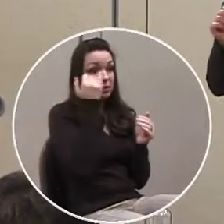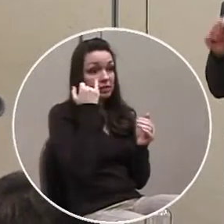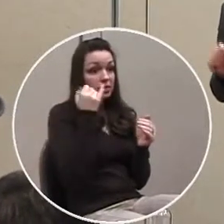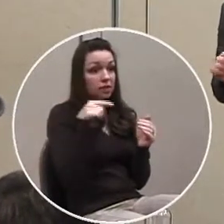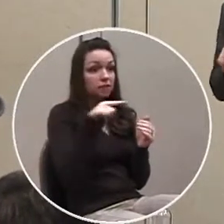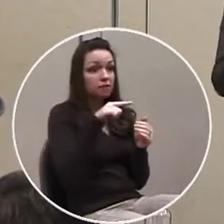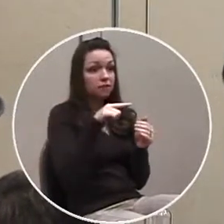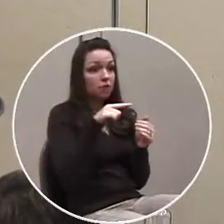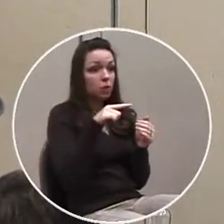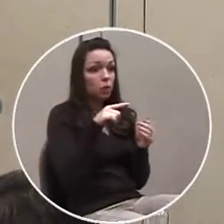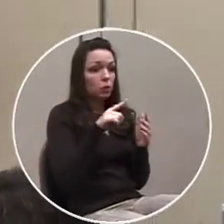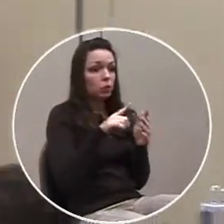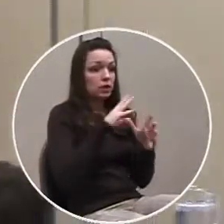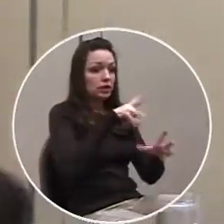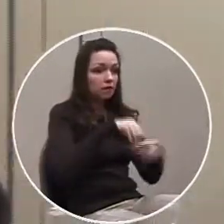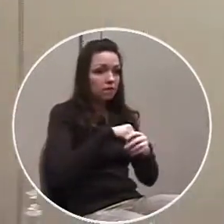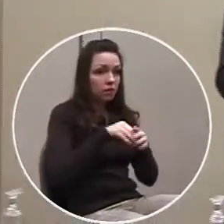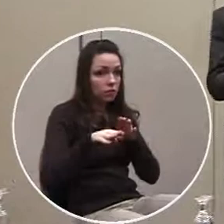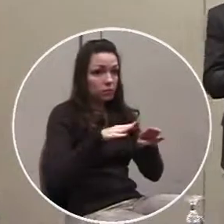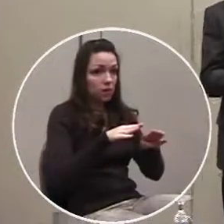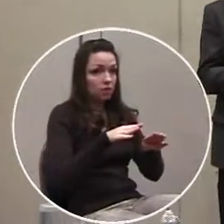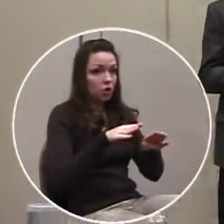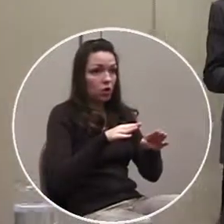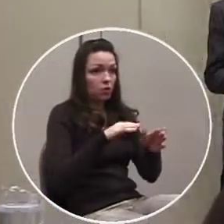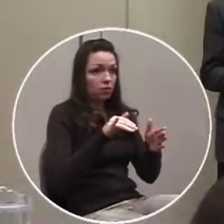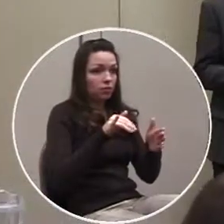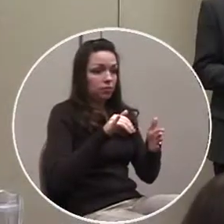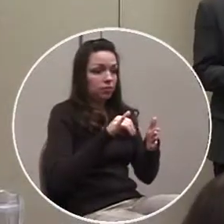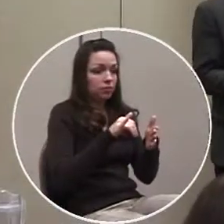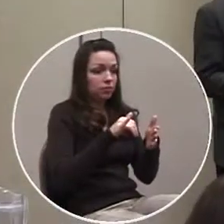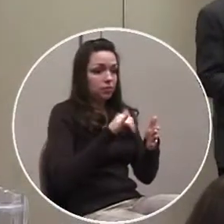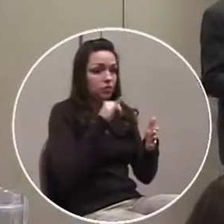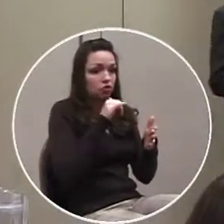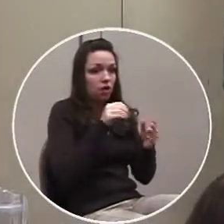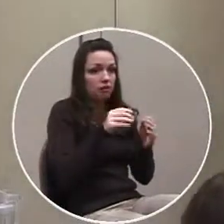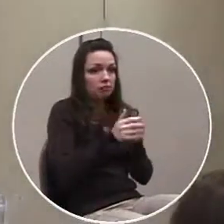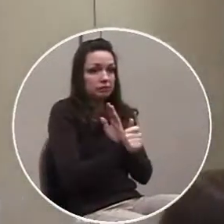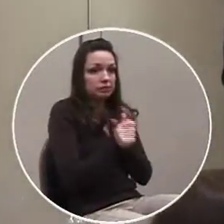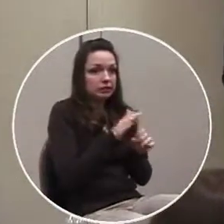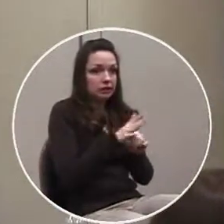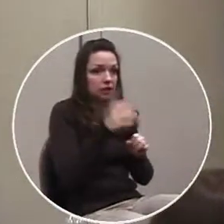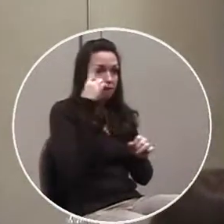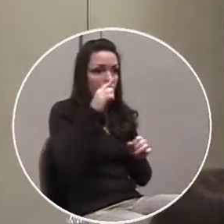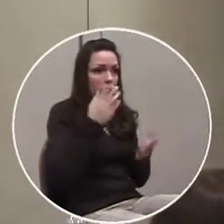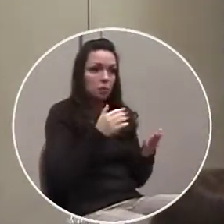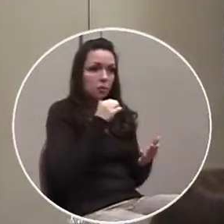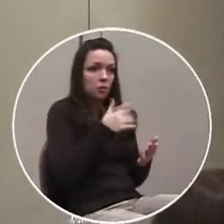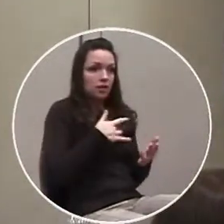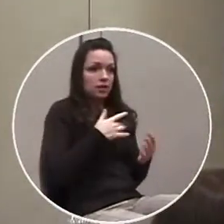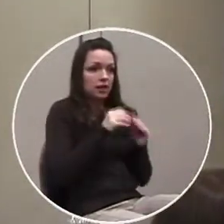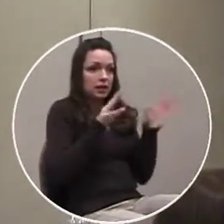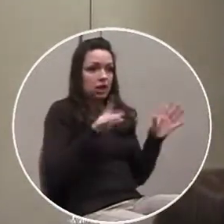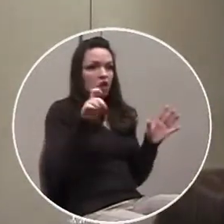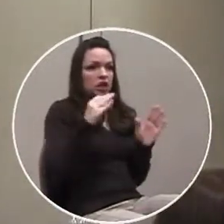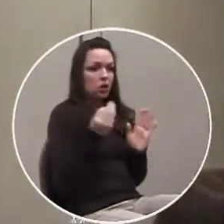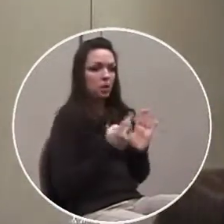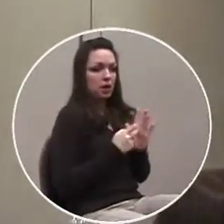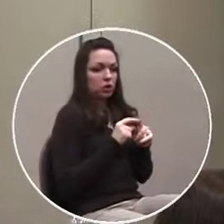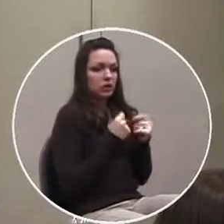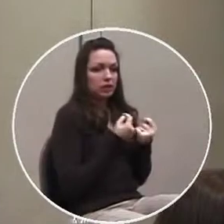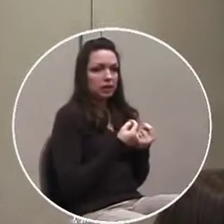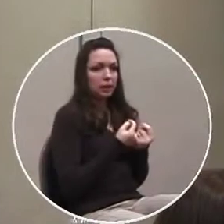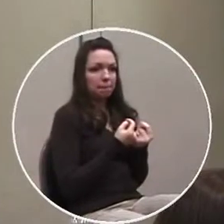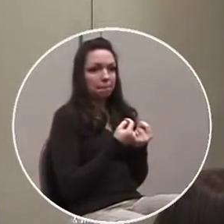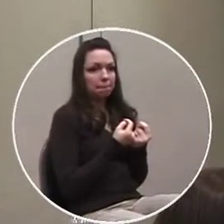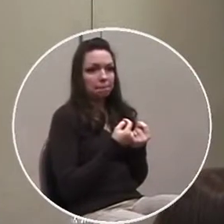behavior that's above your head and you go, I'm not really sure I'm clear on this, make sure you go back to the team piece,